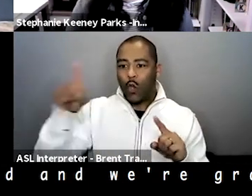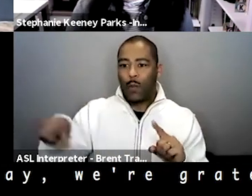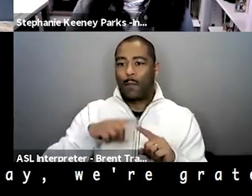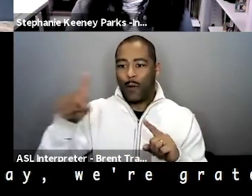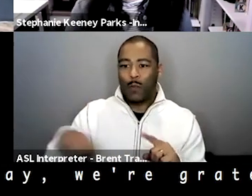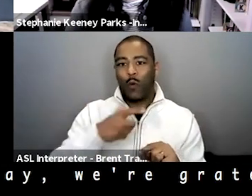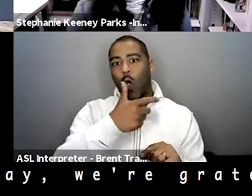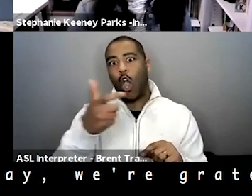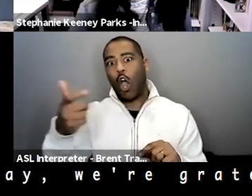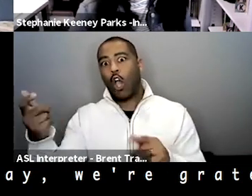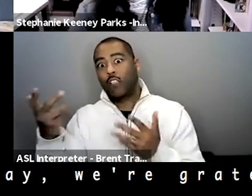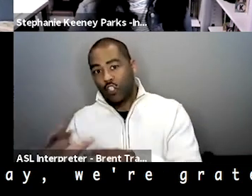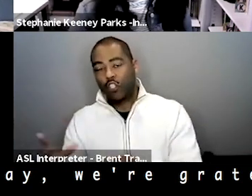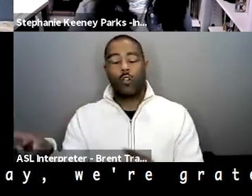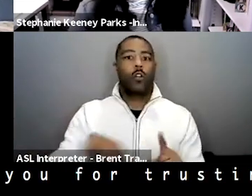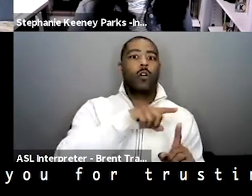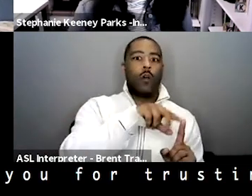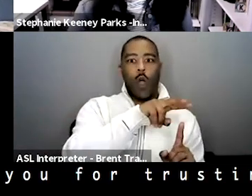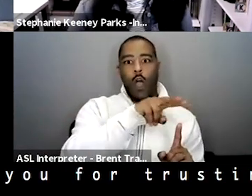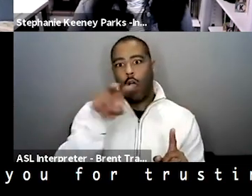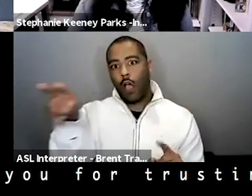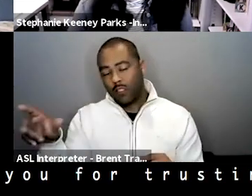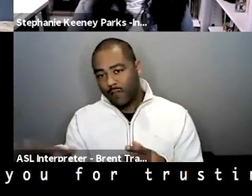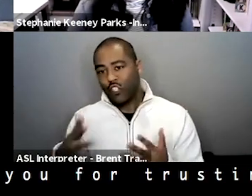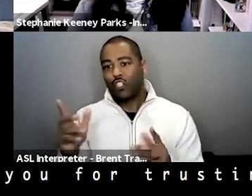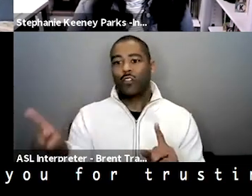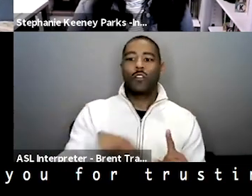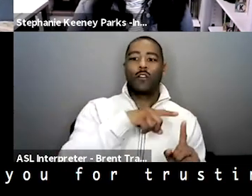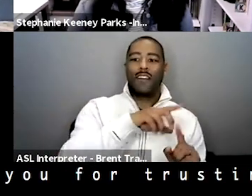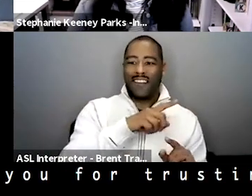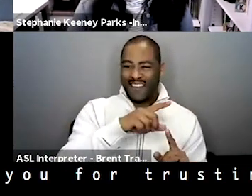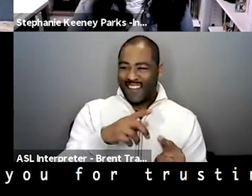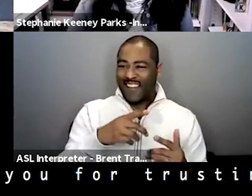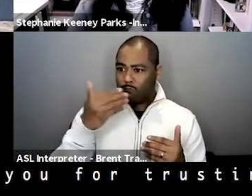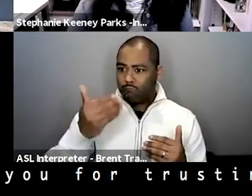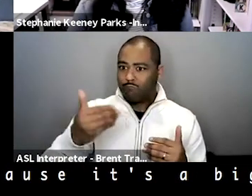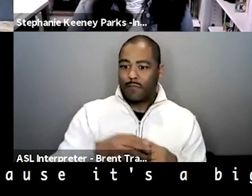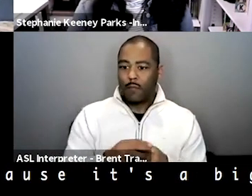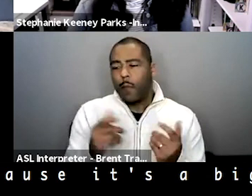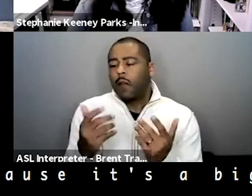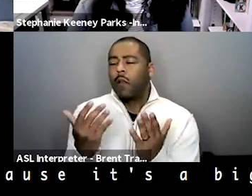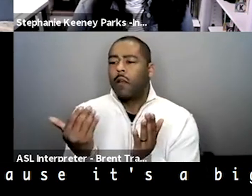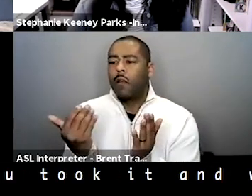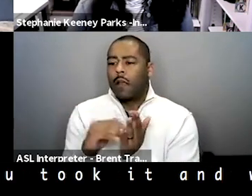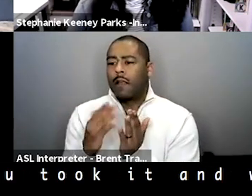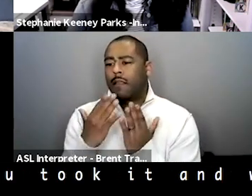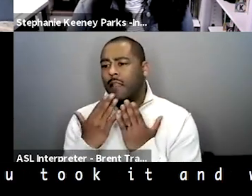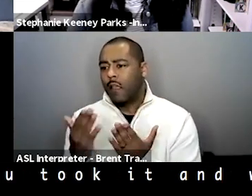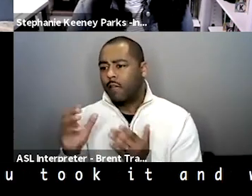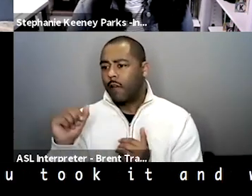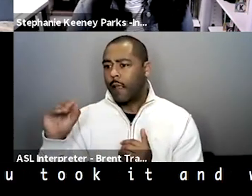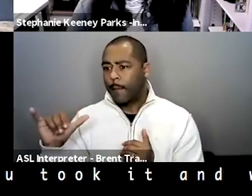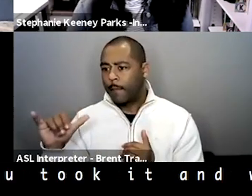how you're portrayed, I think. And we're really grateful. By the way, we're grateful to both of you for trusting us as well,